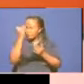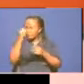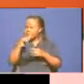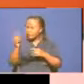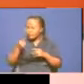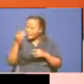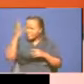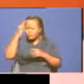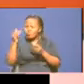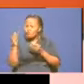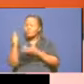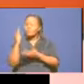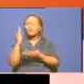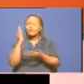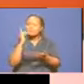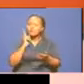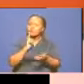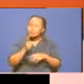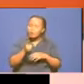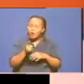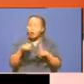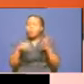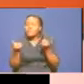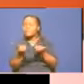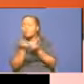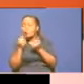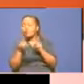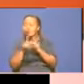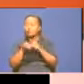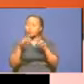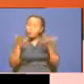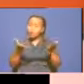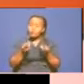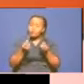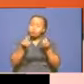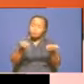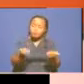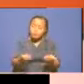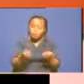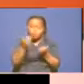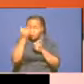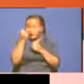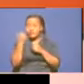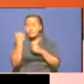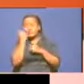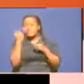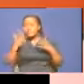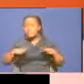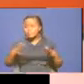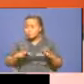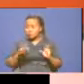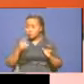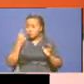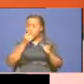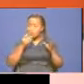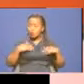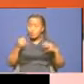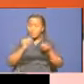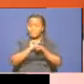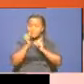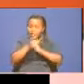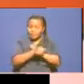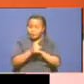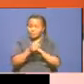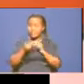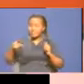was happening and how we were going to deal with it. Okay. Because as I said, studies showed that those patients who were transplanted and got COVID, mm-hmm. their outcome